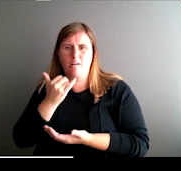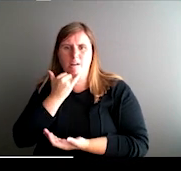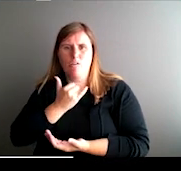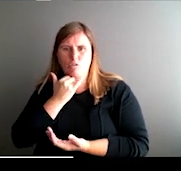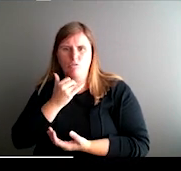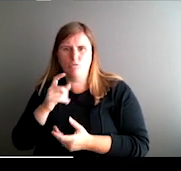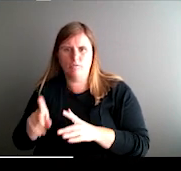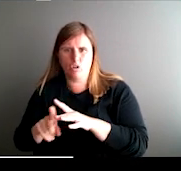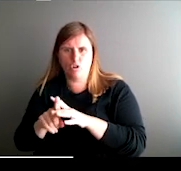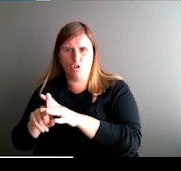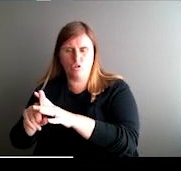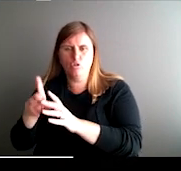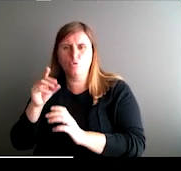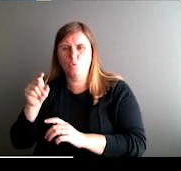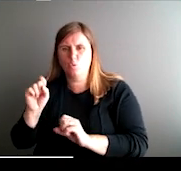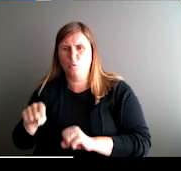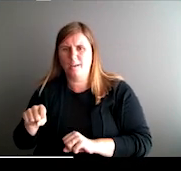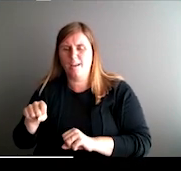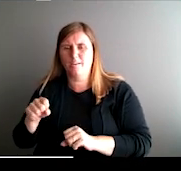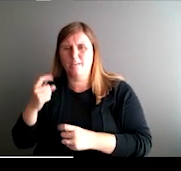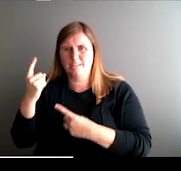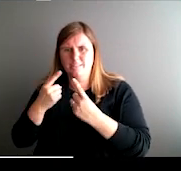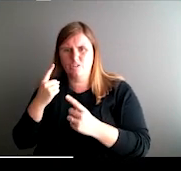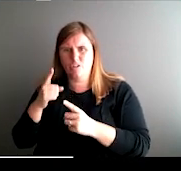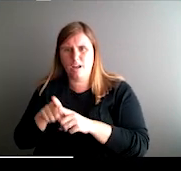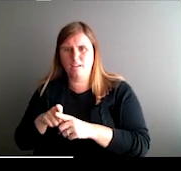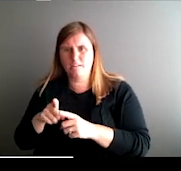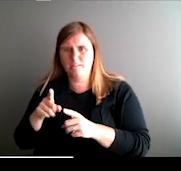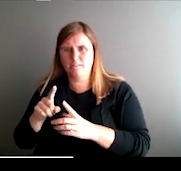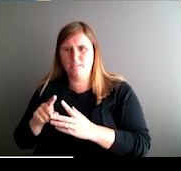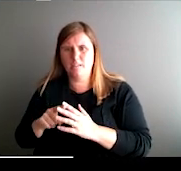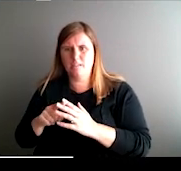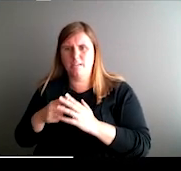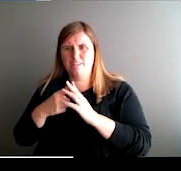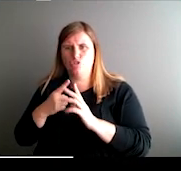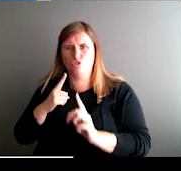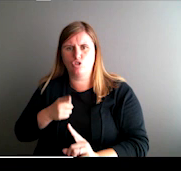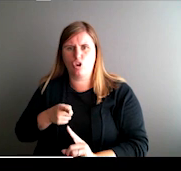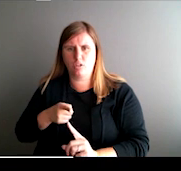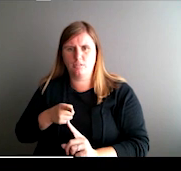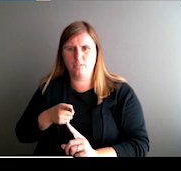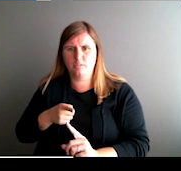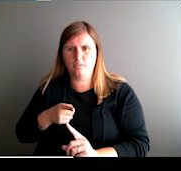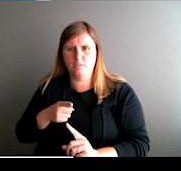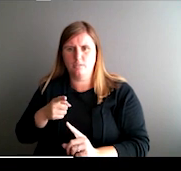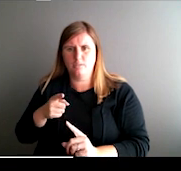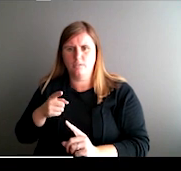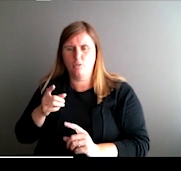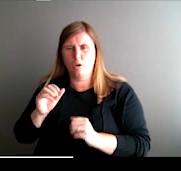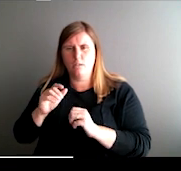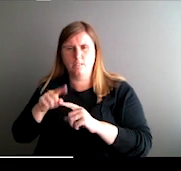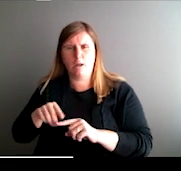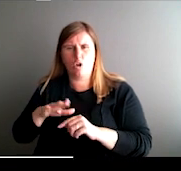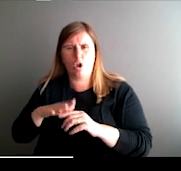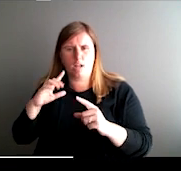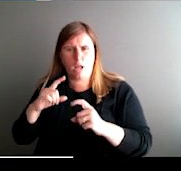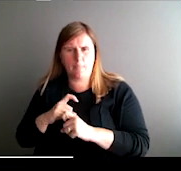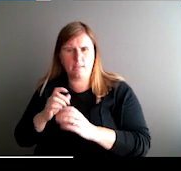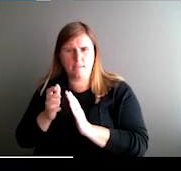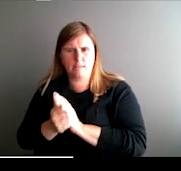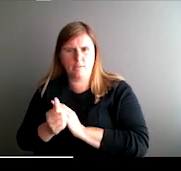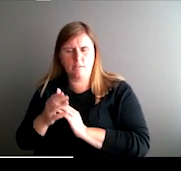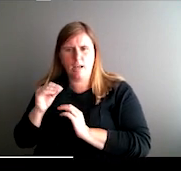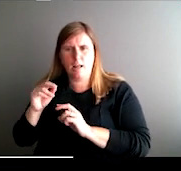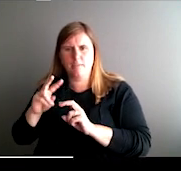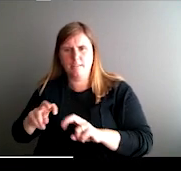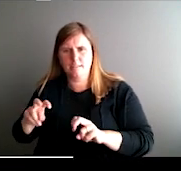have occurred, so you can consider those as perhaps initial targets, depending on how complex the skill is and the assessment and the